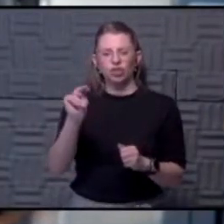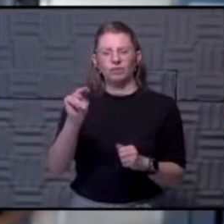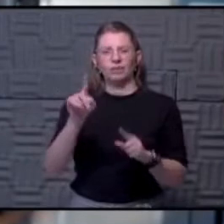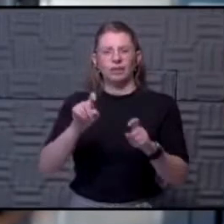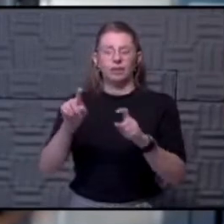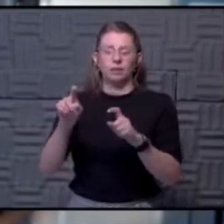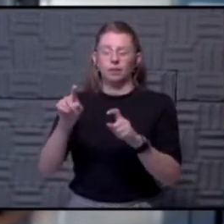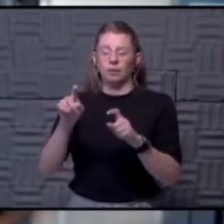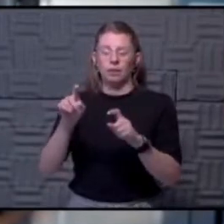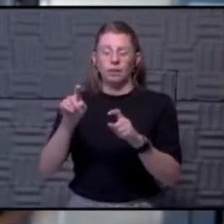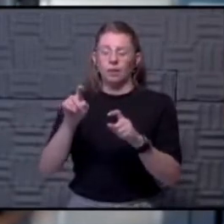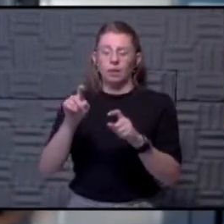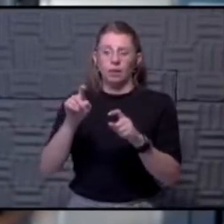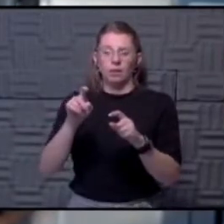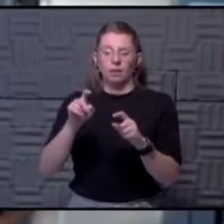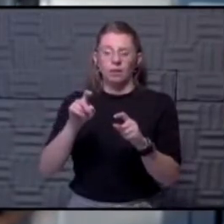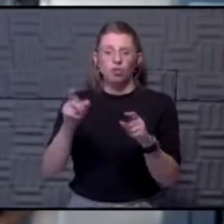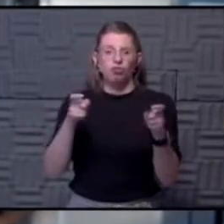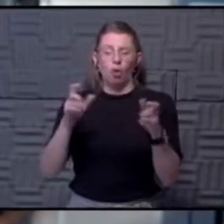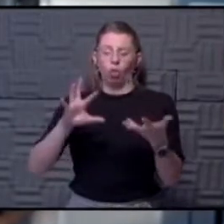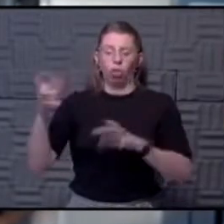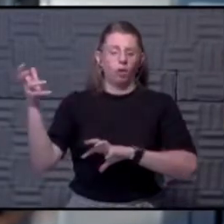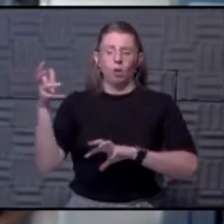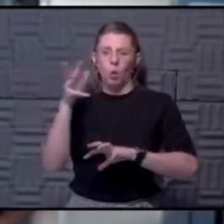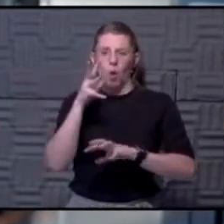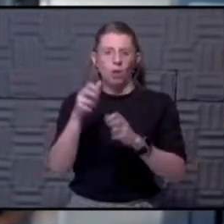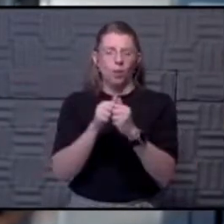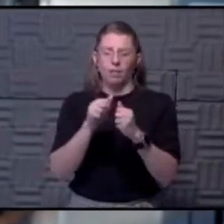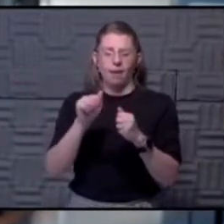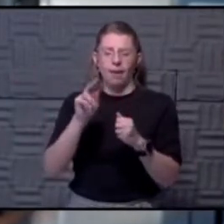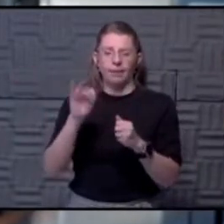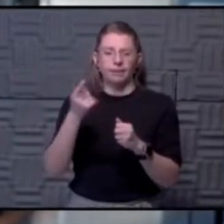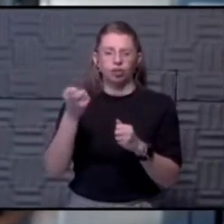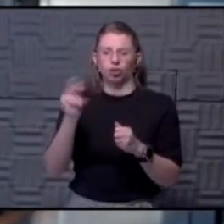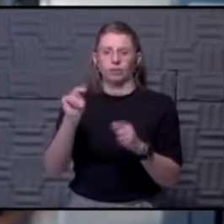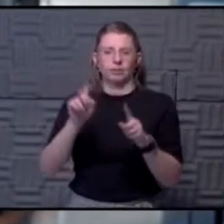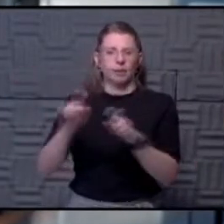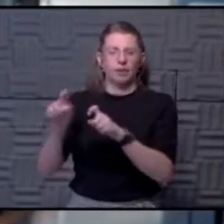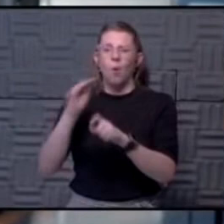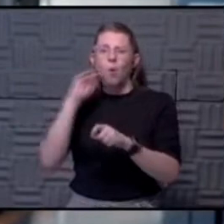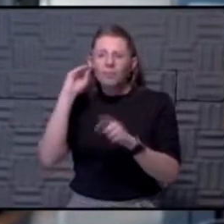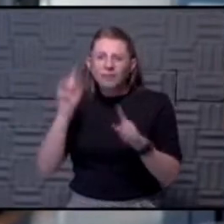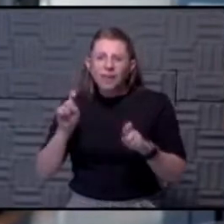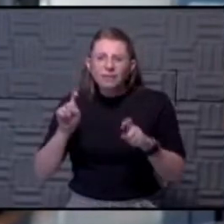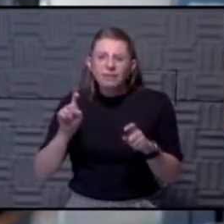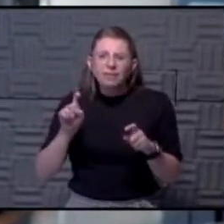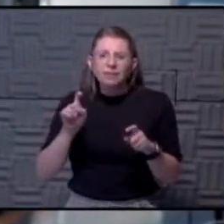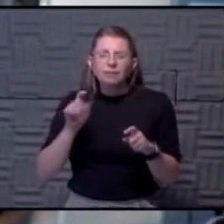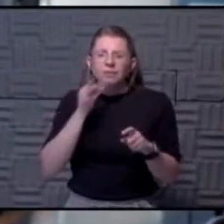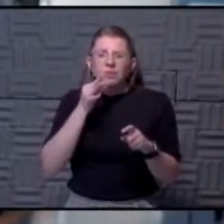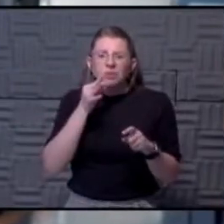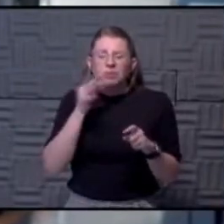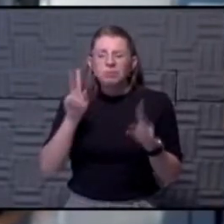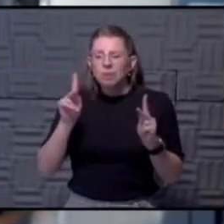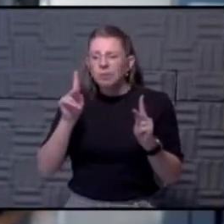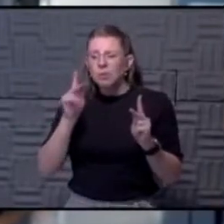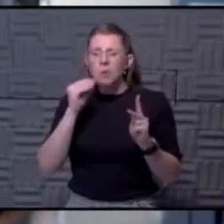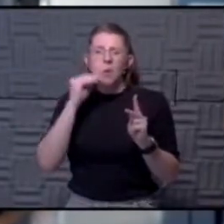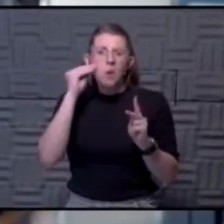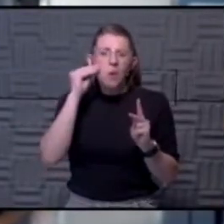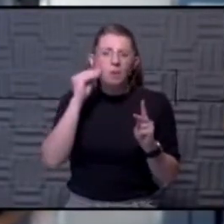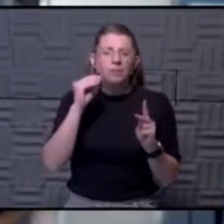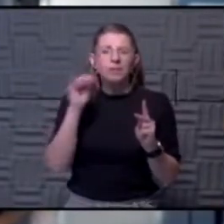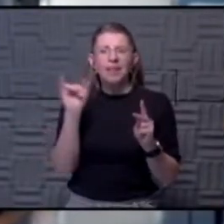control of counting antigen tests, and especially with home tests and all tests that people do at home that are rather like